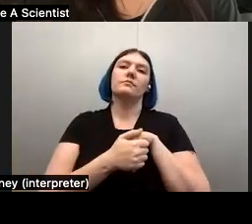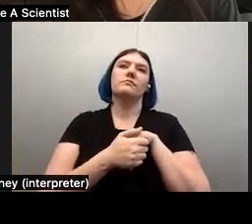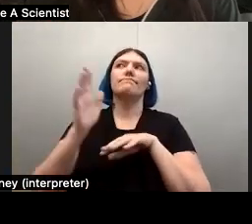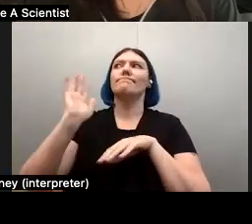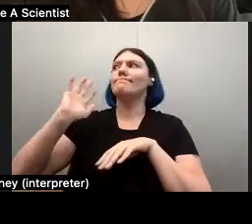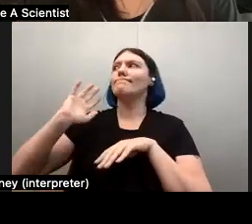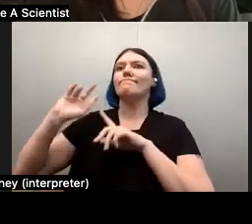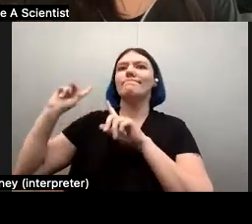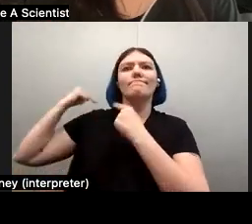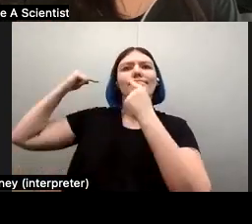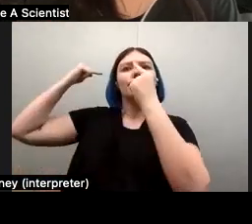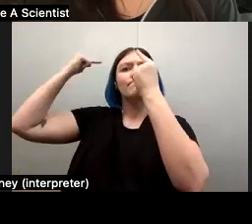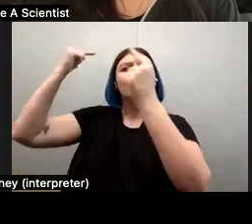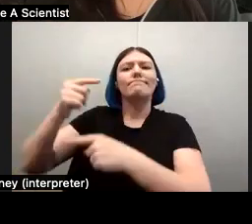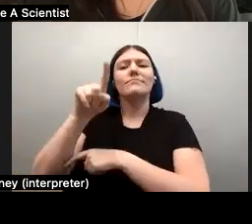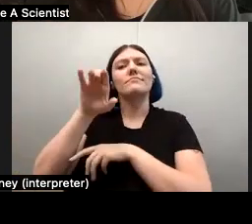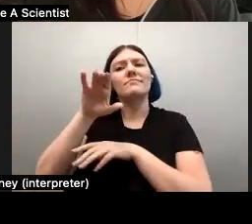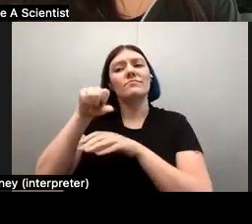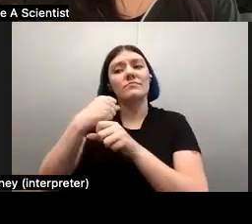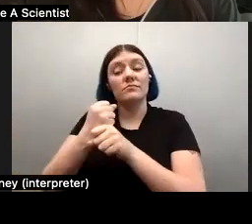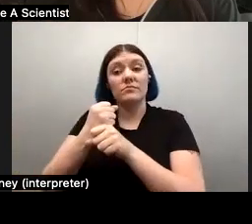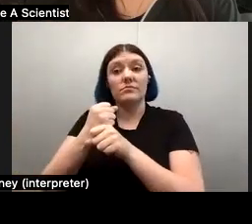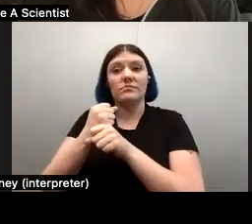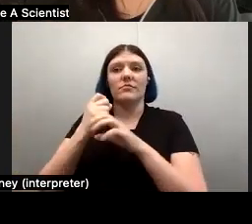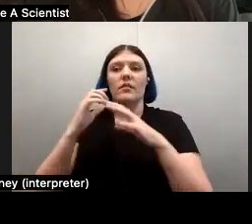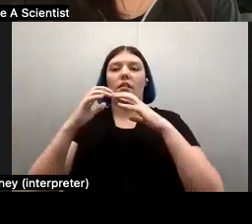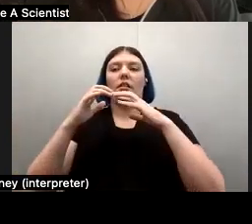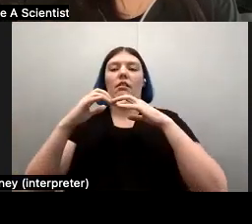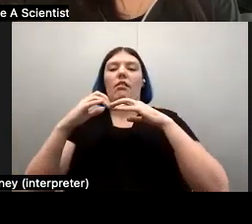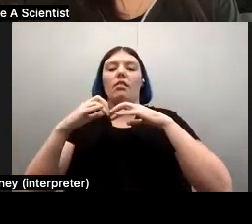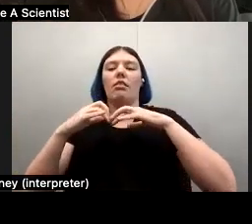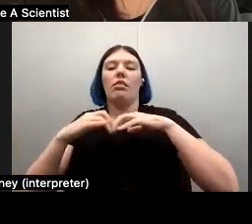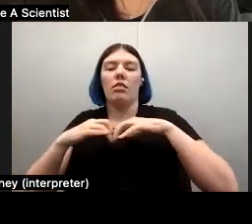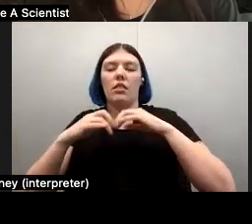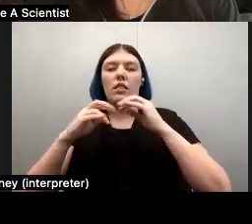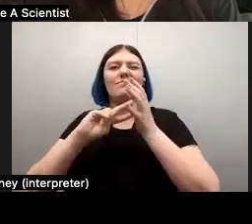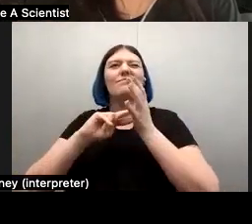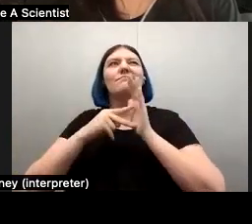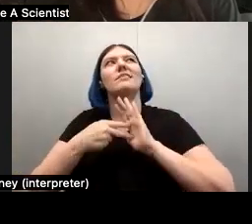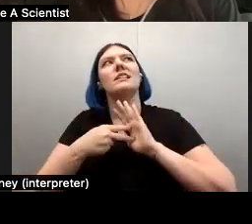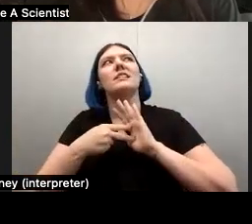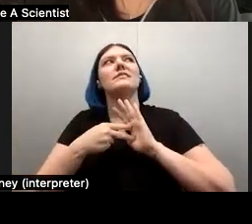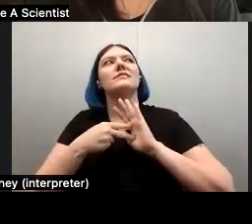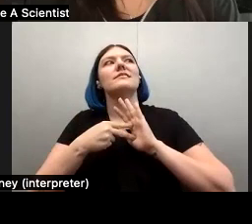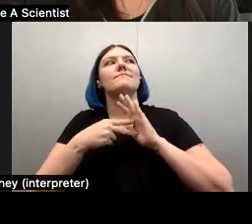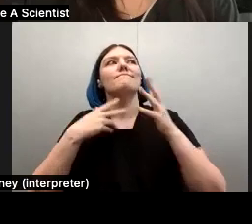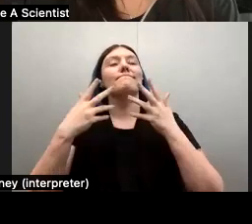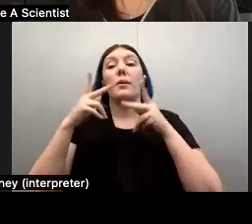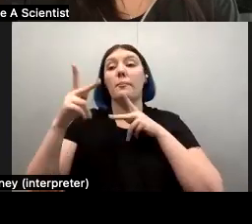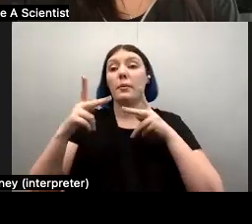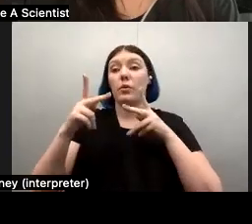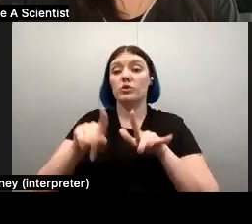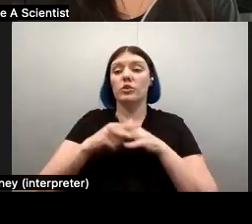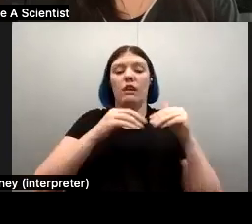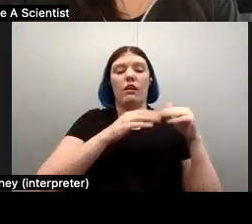100 years, the Everglades were degraded. So in other words, when people started populating